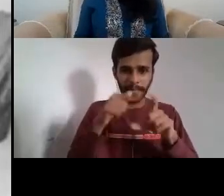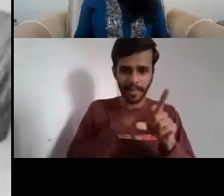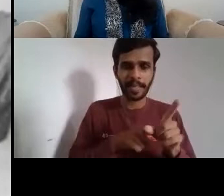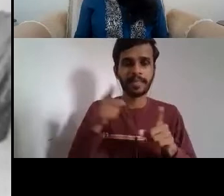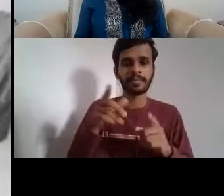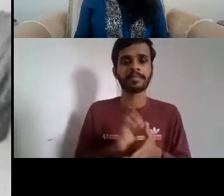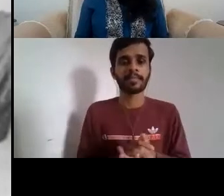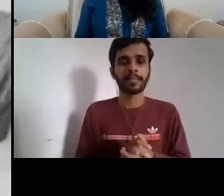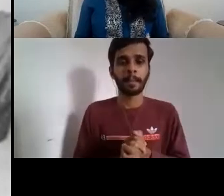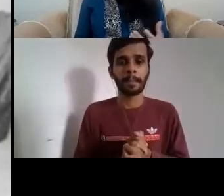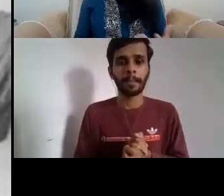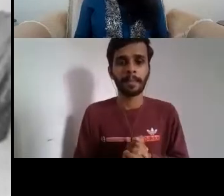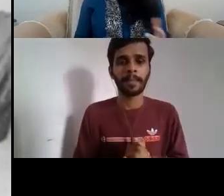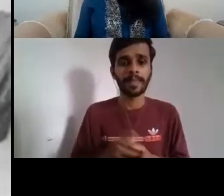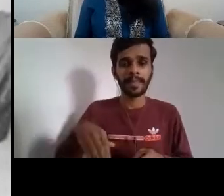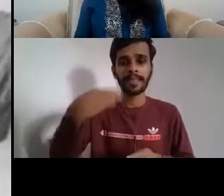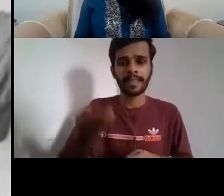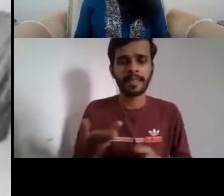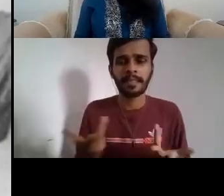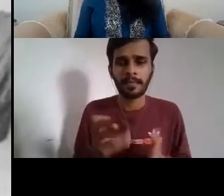life was finding his guru.